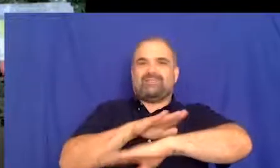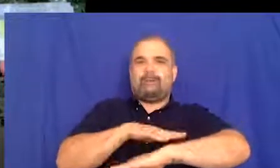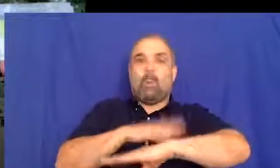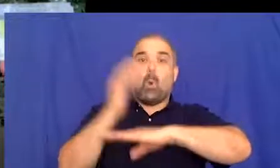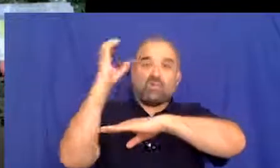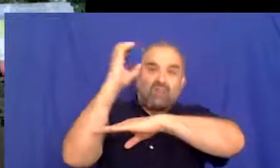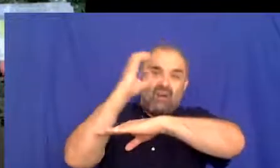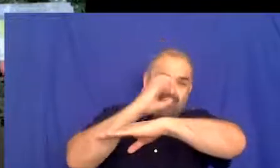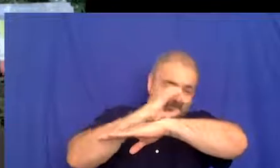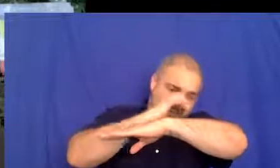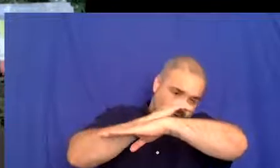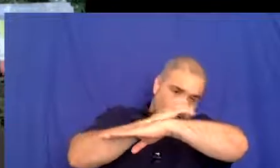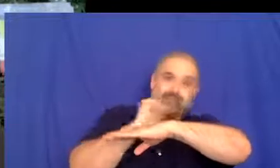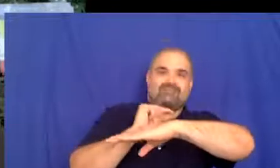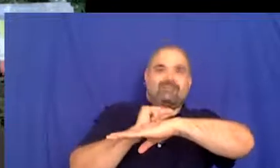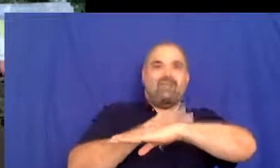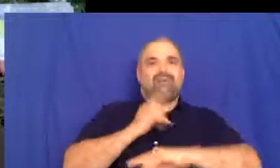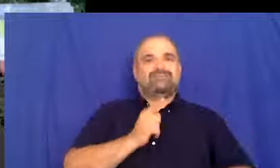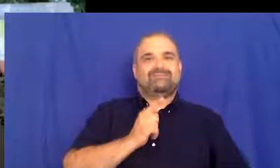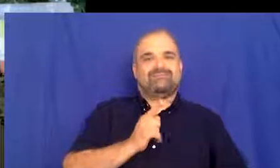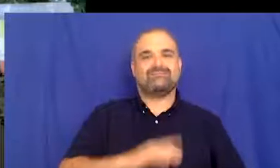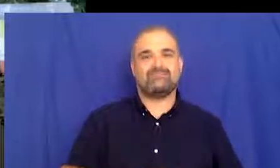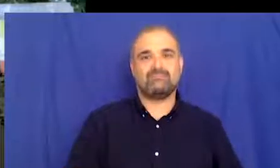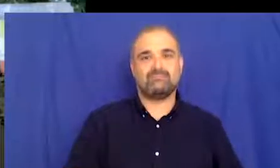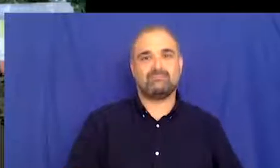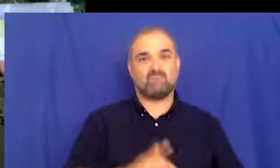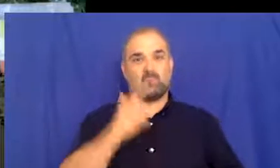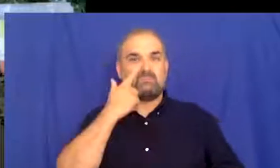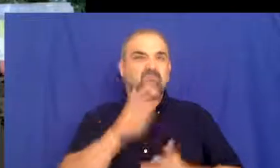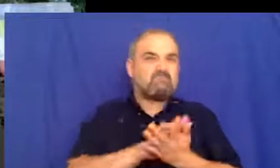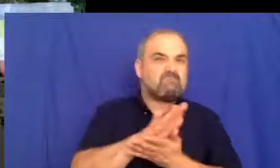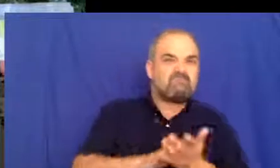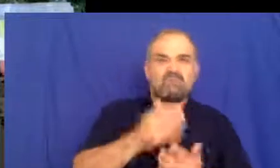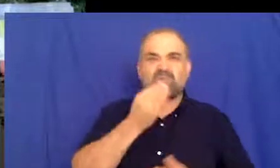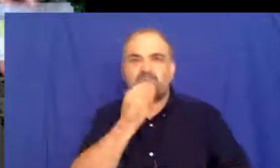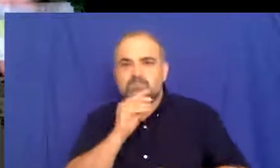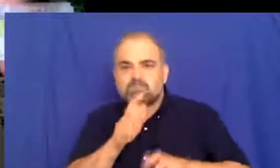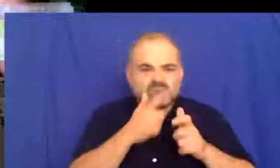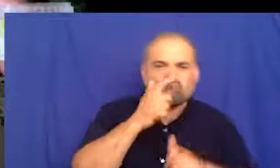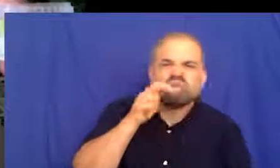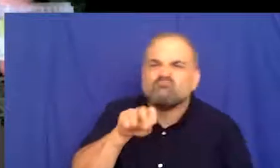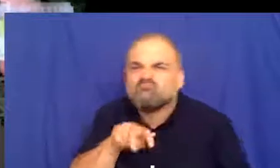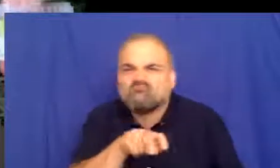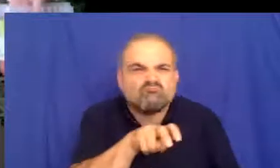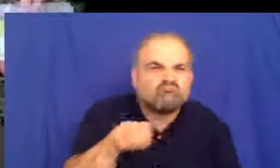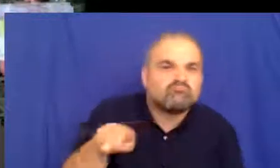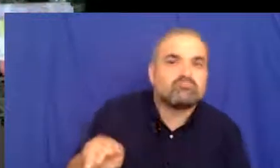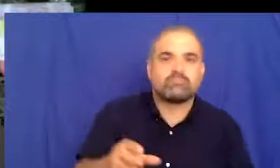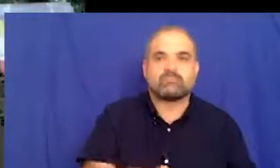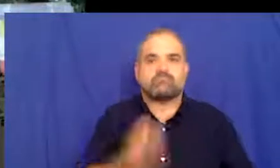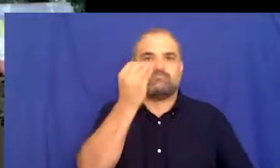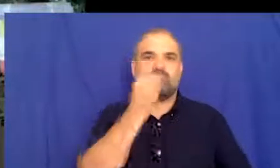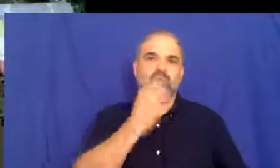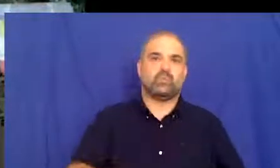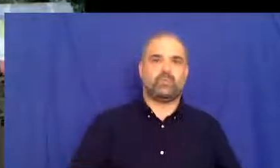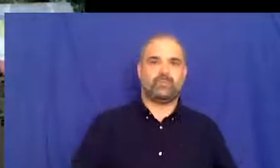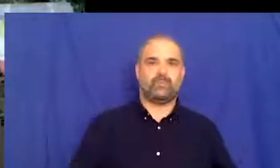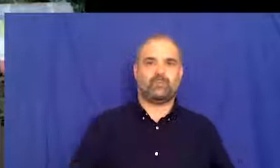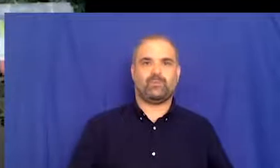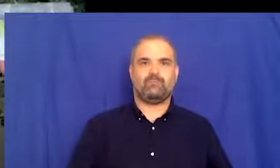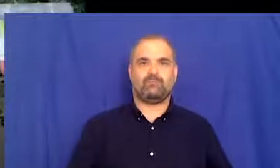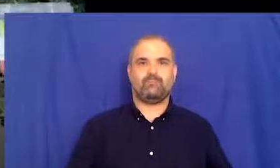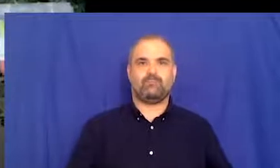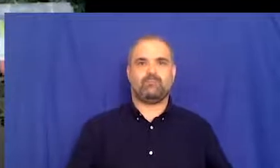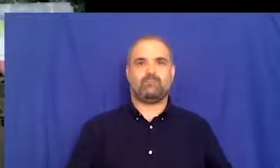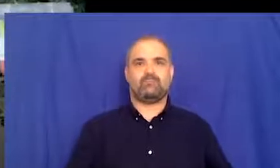it's getting dark. So that's when they normally come out and forage for their food. So their eyesight doesn't need to be great, but their nose definitely does.